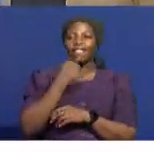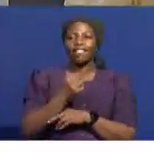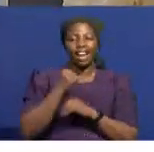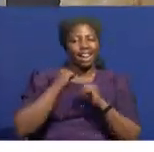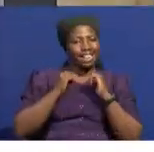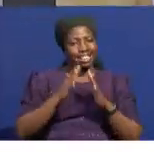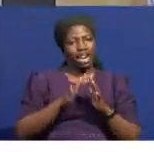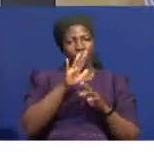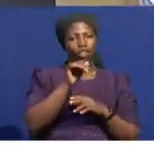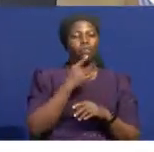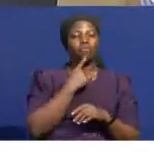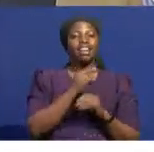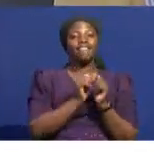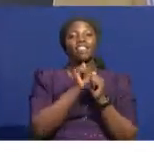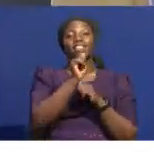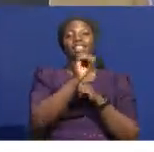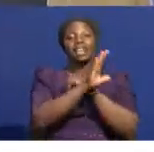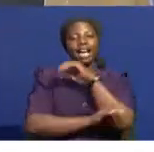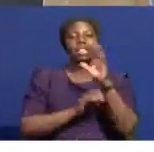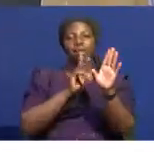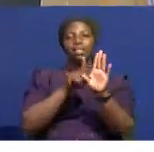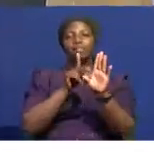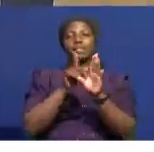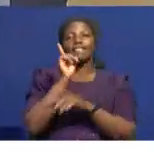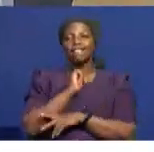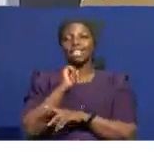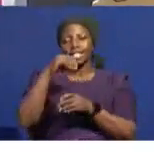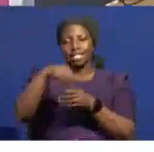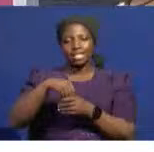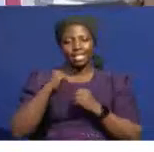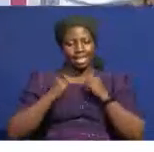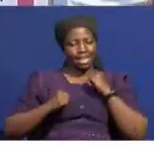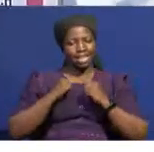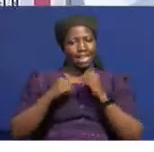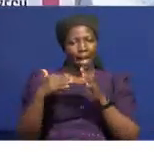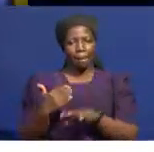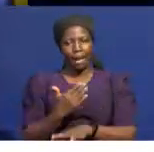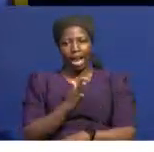from 115 countries took part in the Prague Half Marathon this year.